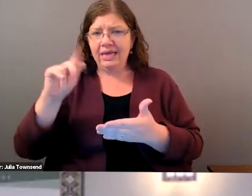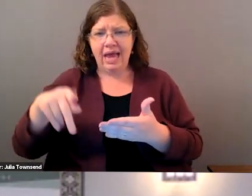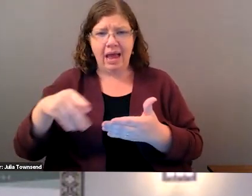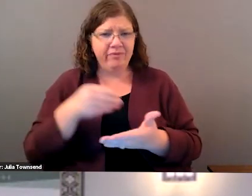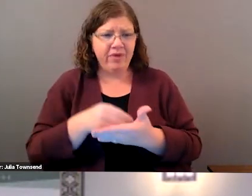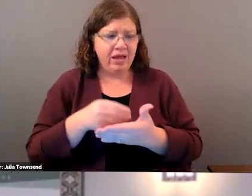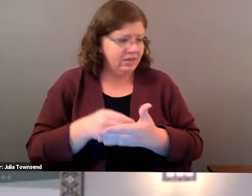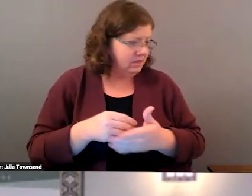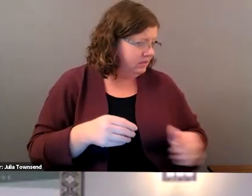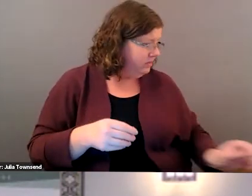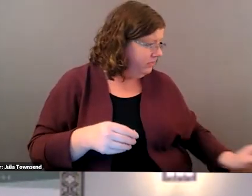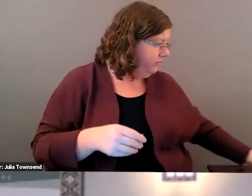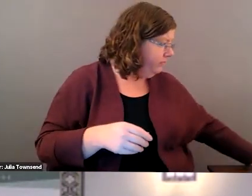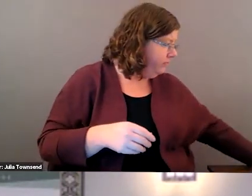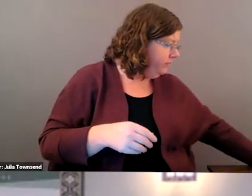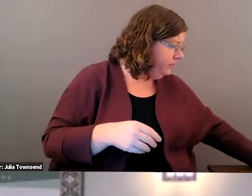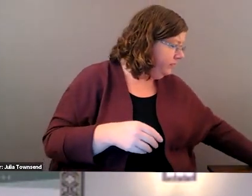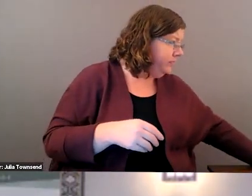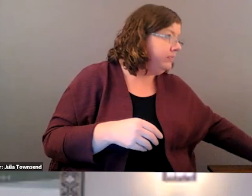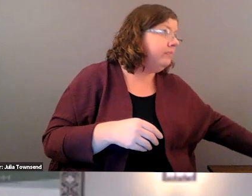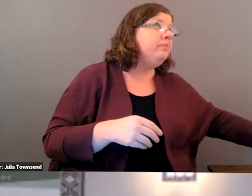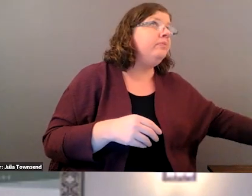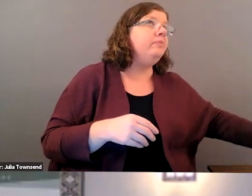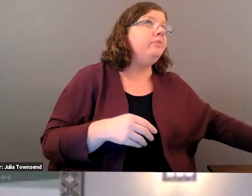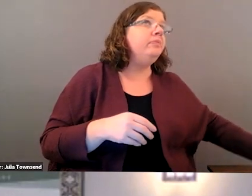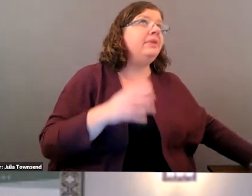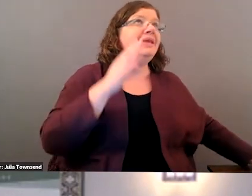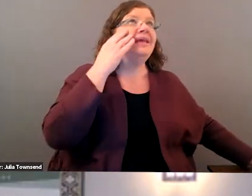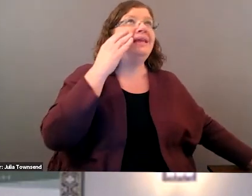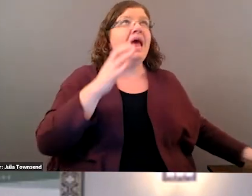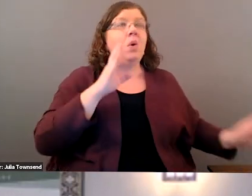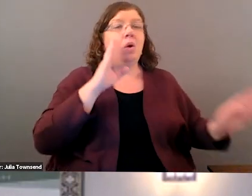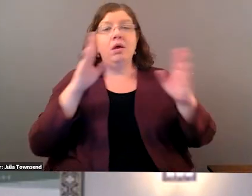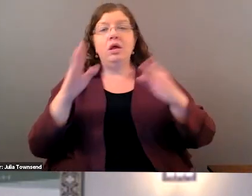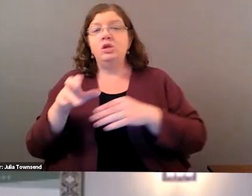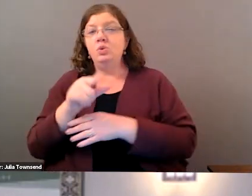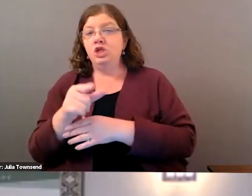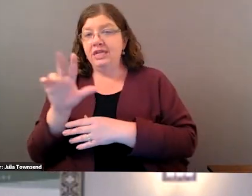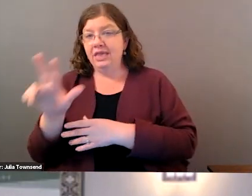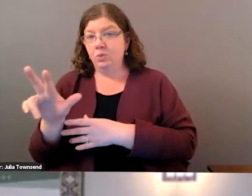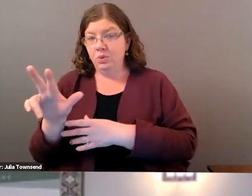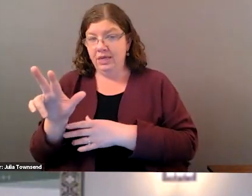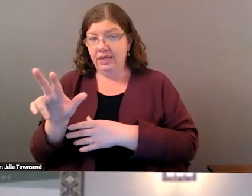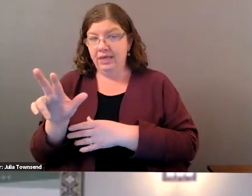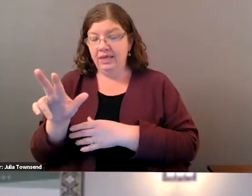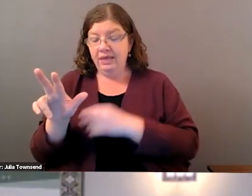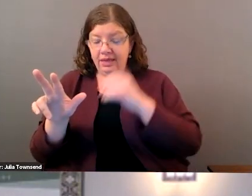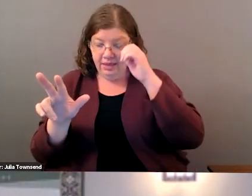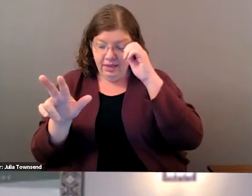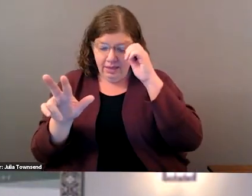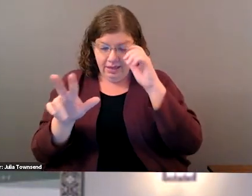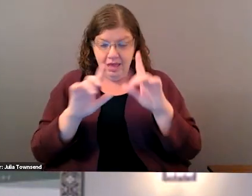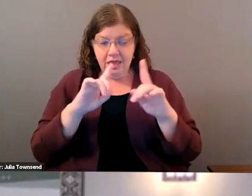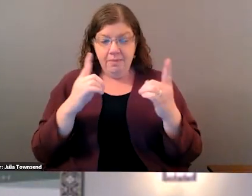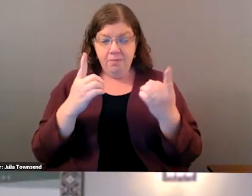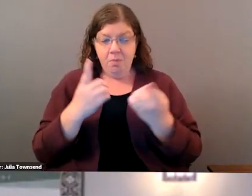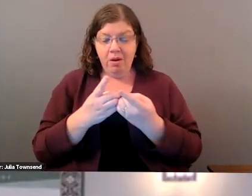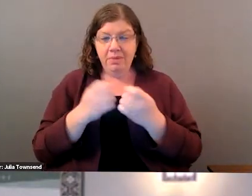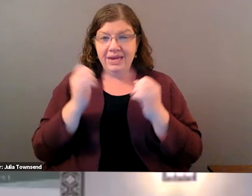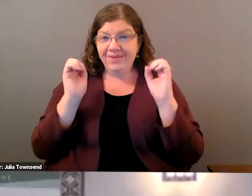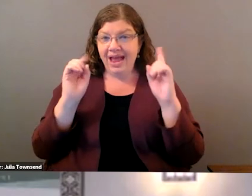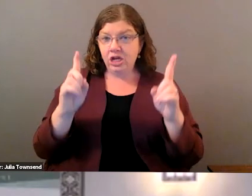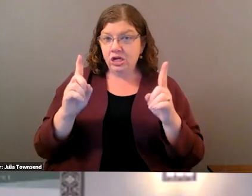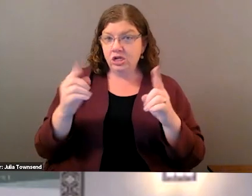I did a little digging. Now I'm speaking to G3 specifically, LCAP. The Department of Education, July